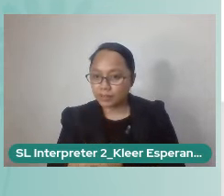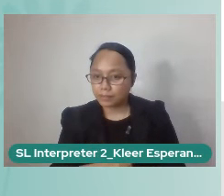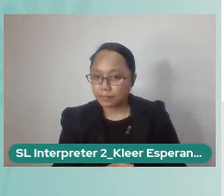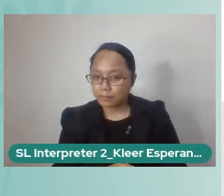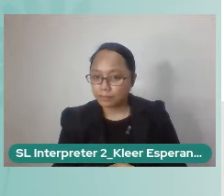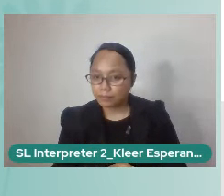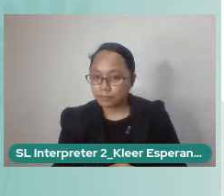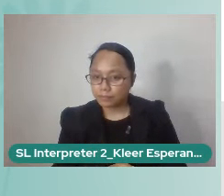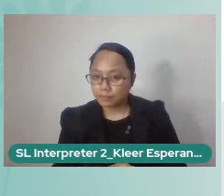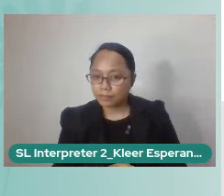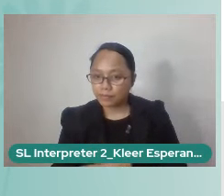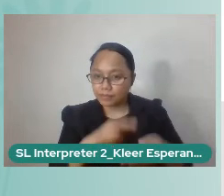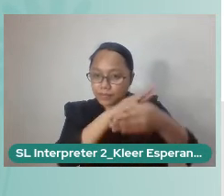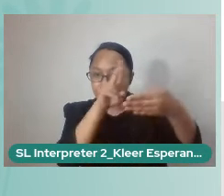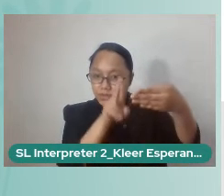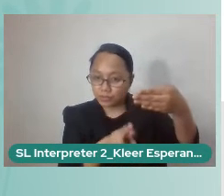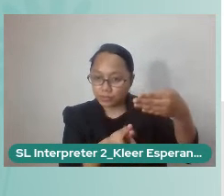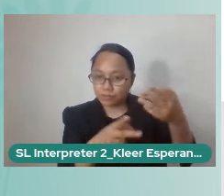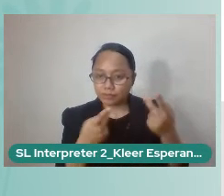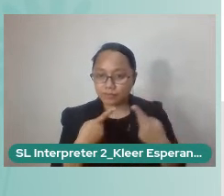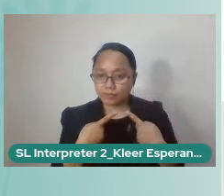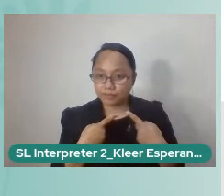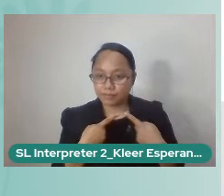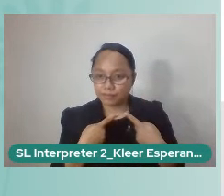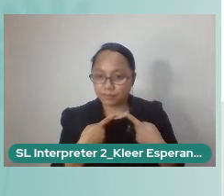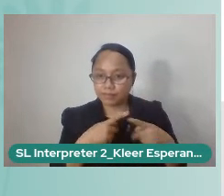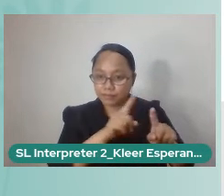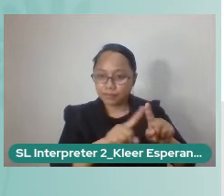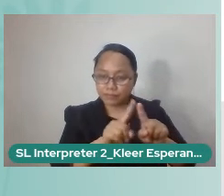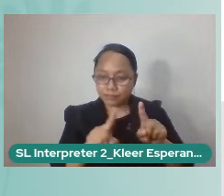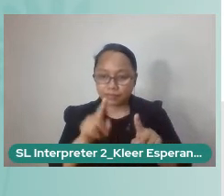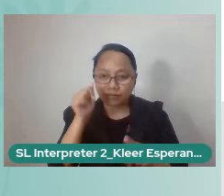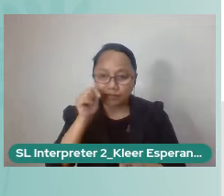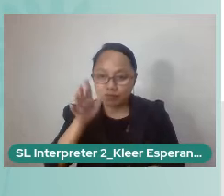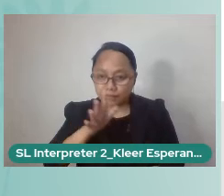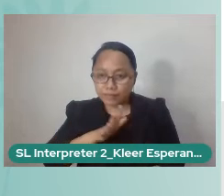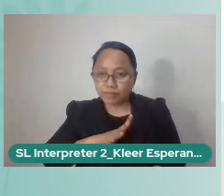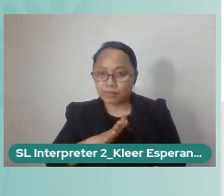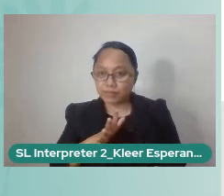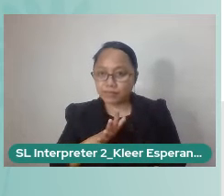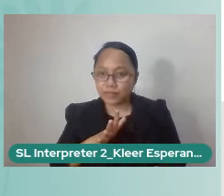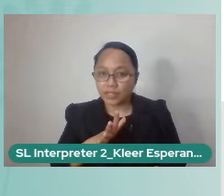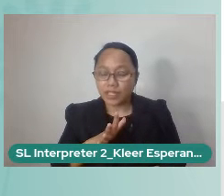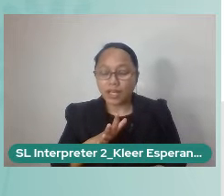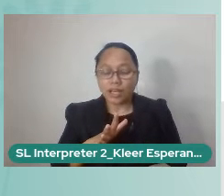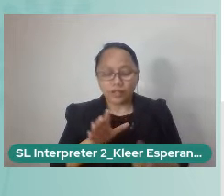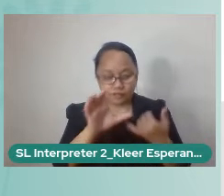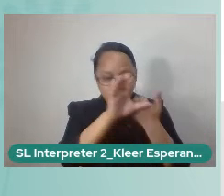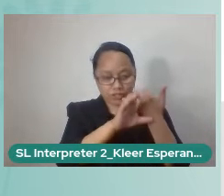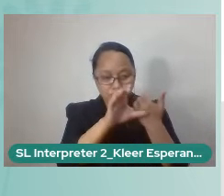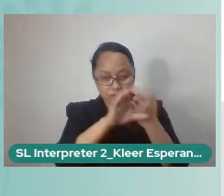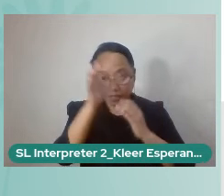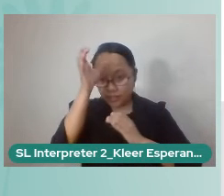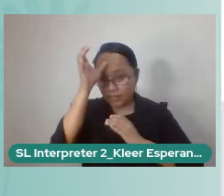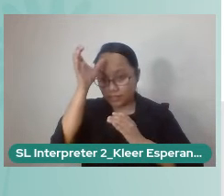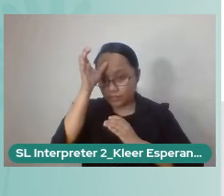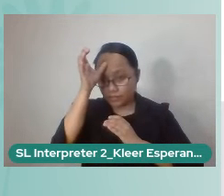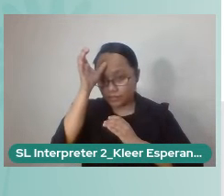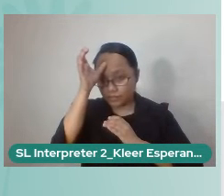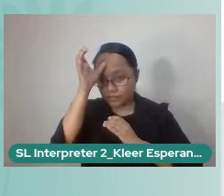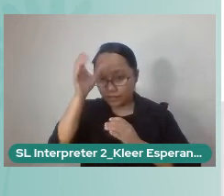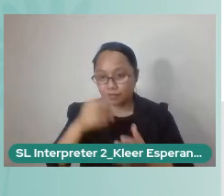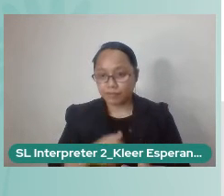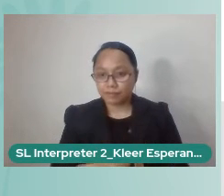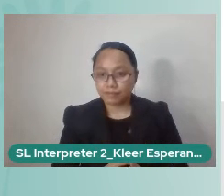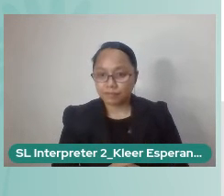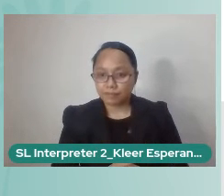risk of developing CIN3+, the most serious grade of precancer or cancer, depending on a woman's baseline HPV